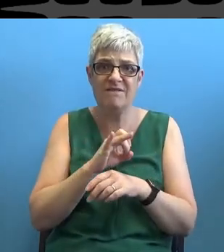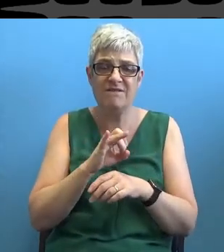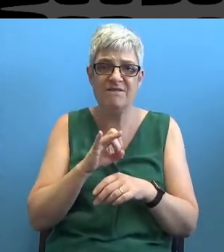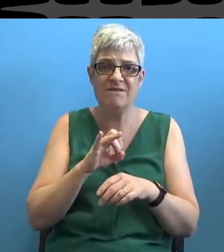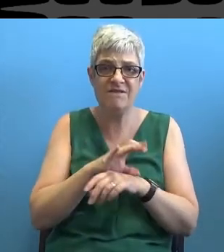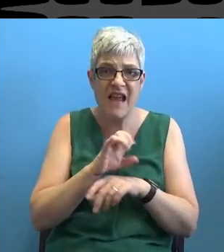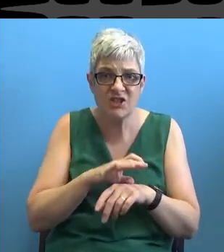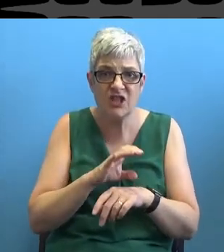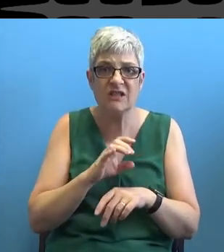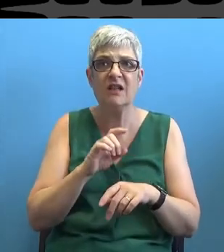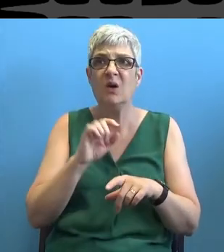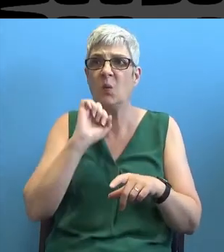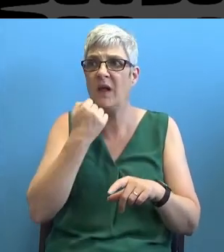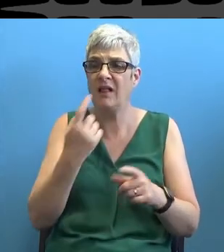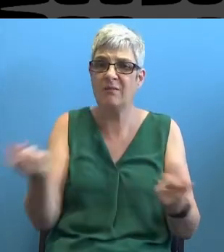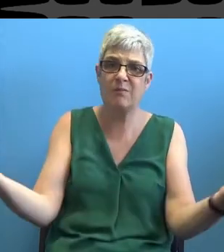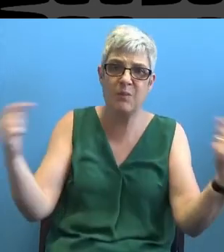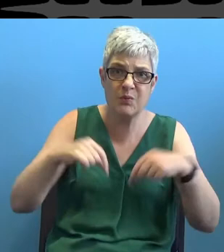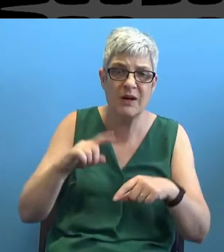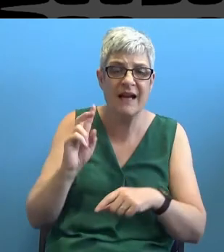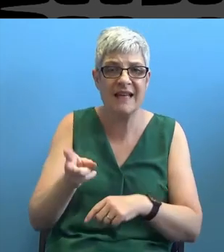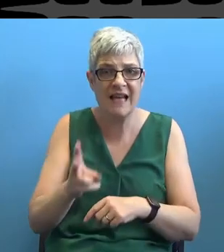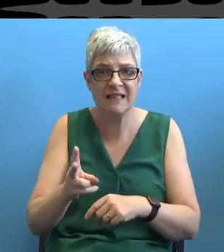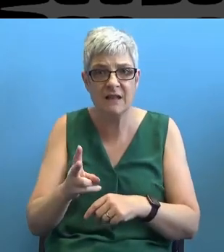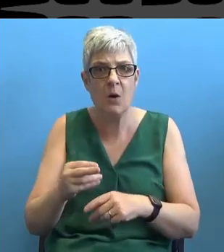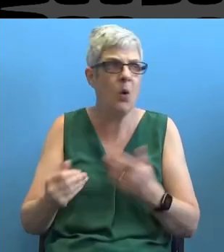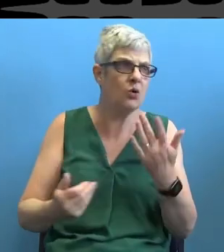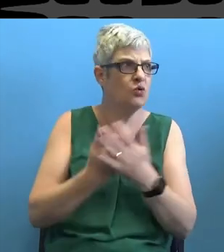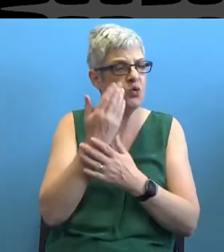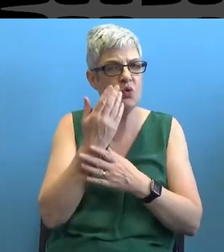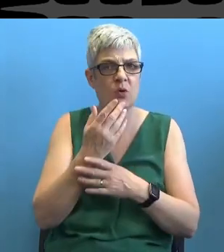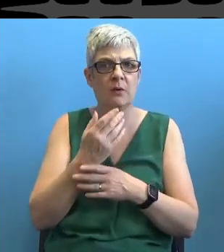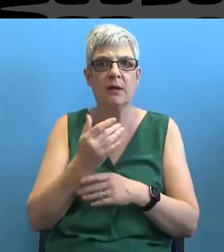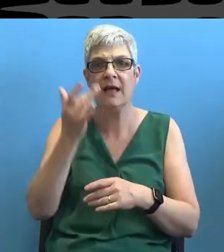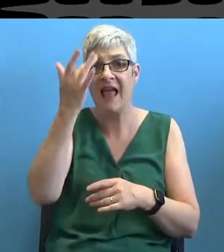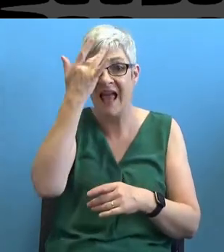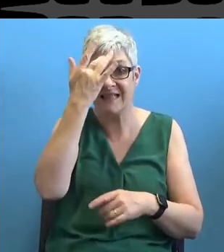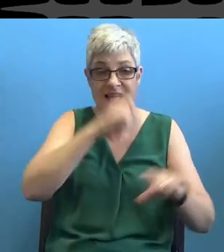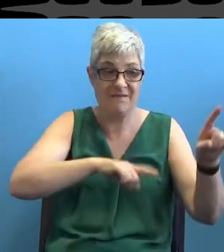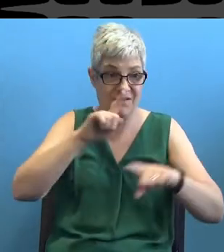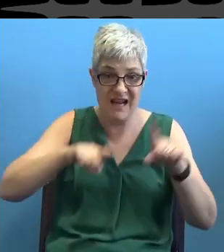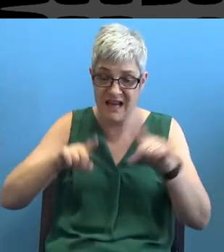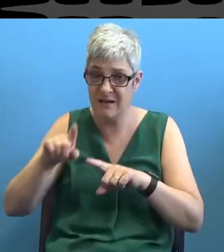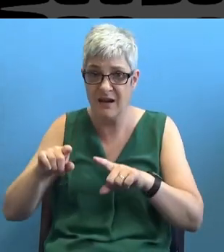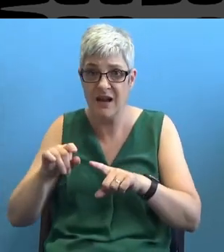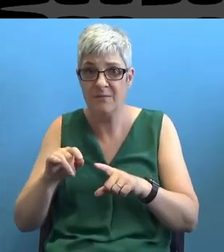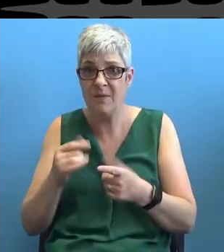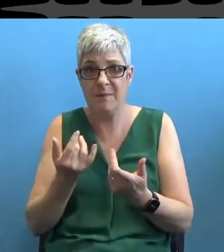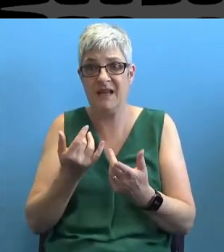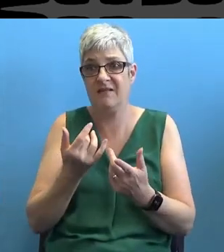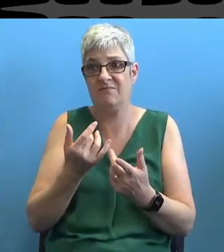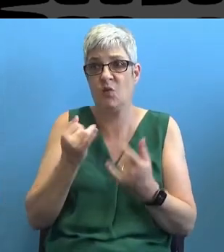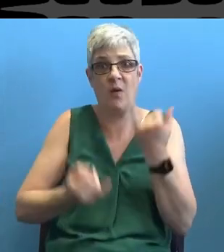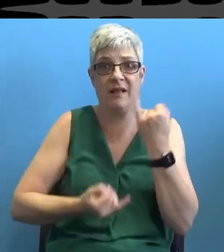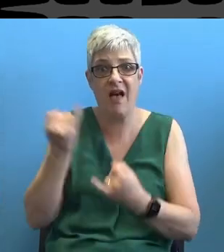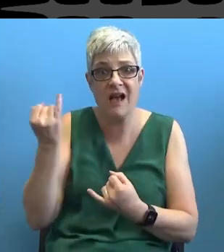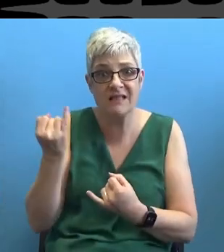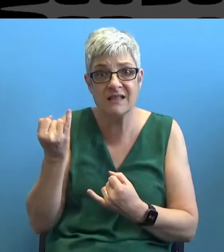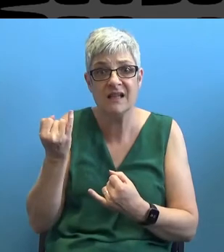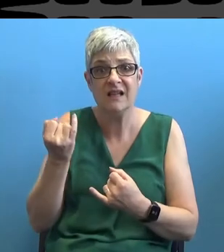infection. The Indian variant might not be the last one. In fact, I've heard talk this week of one from